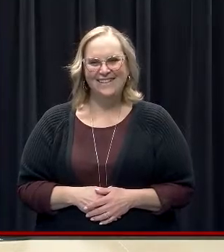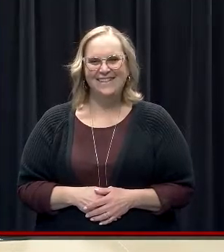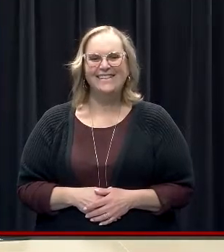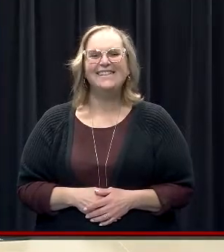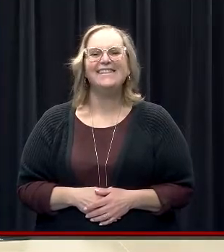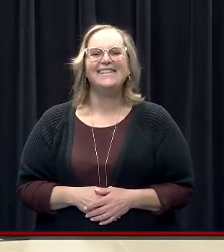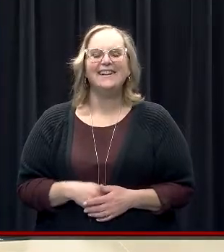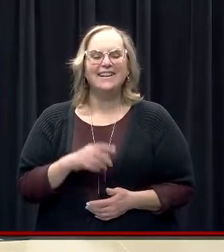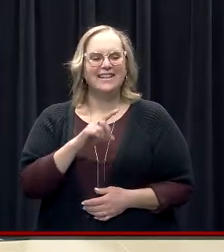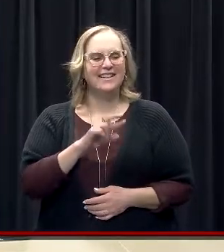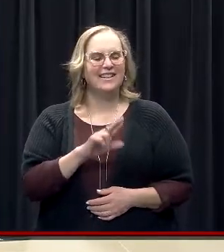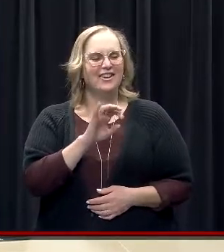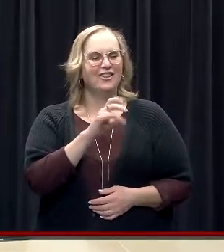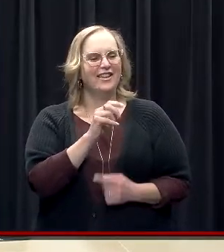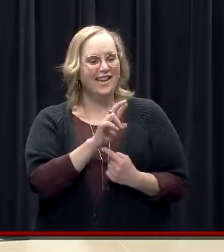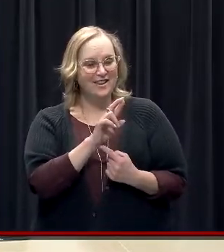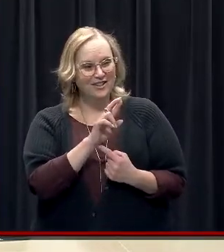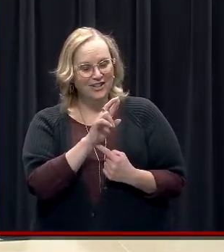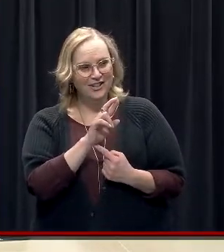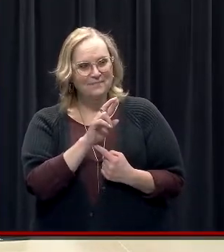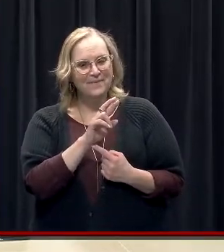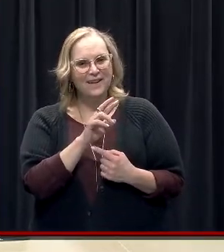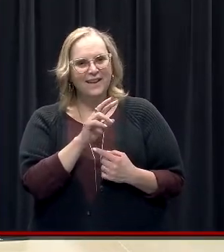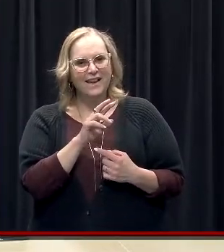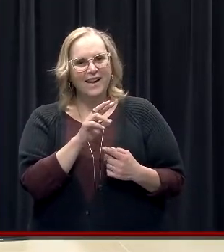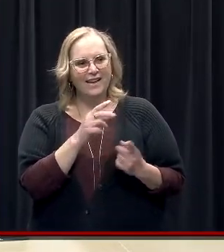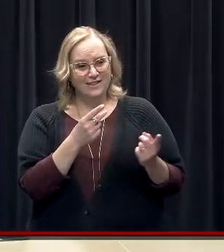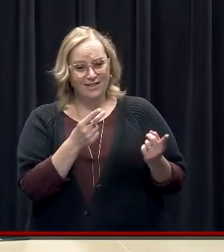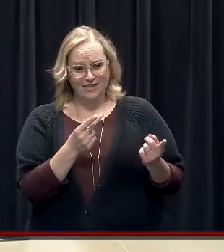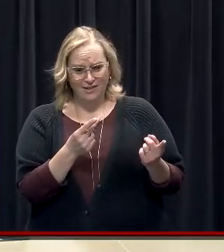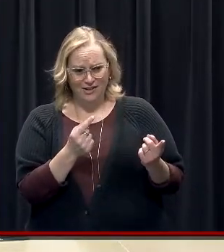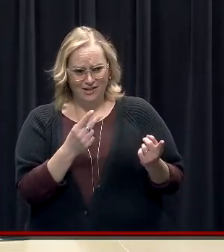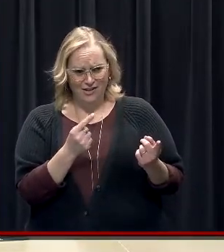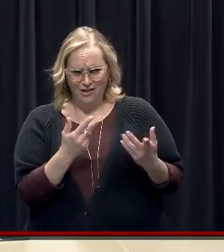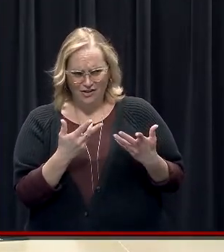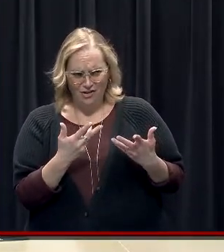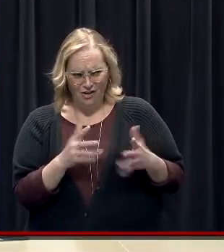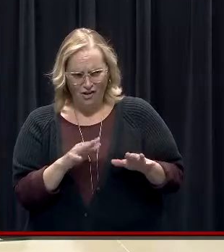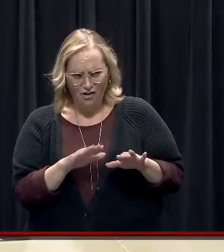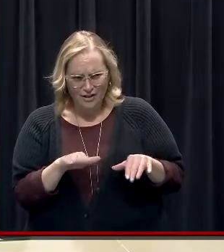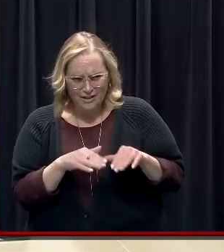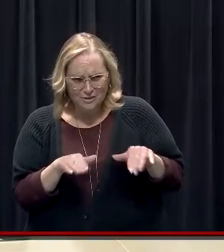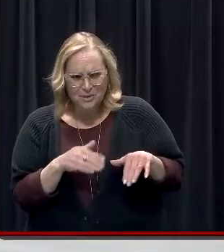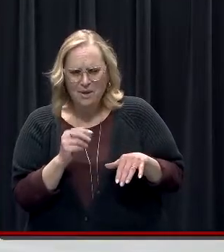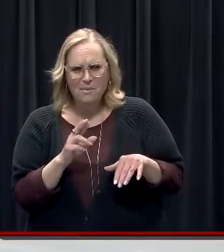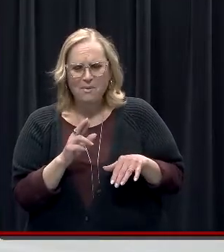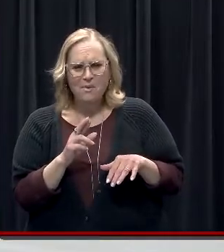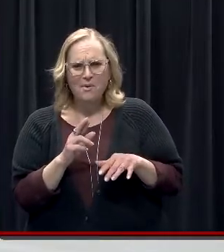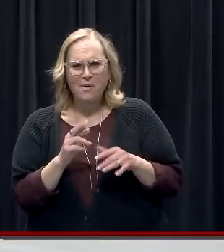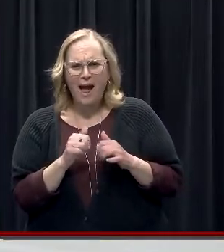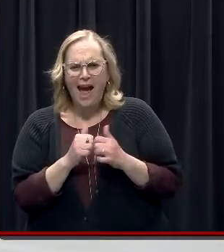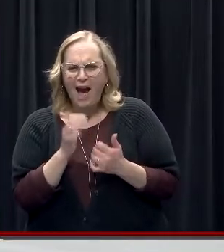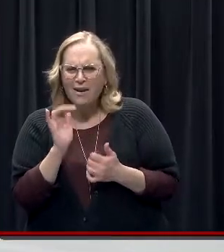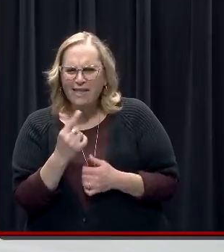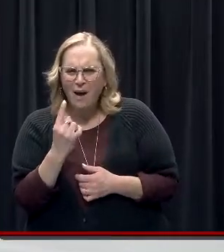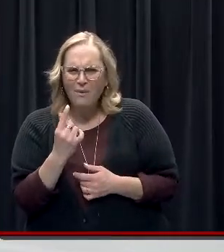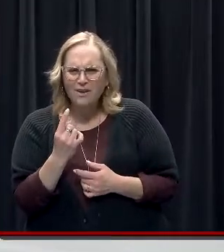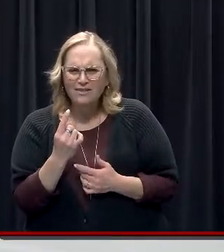Okay. Dr. Yeager, did that dog already swim, or is that? Wait, how did that one